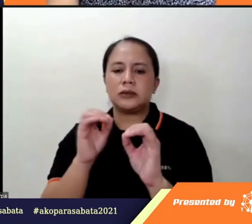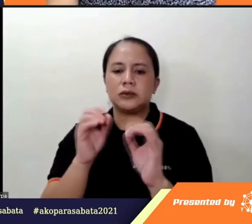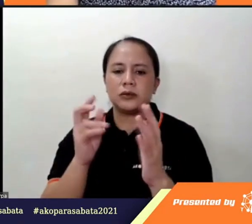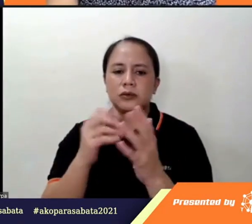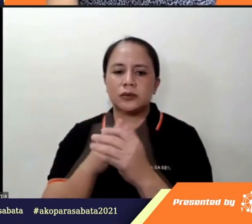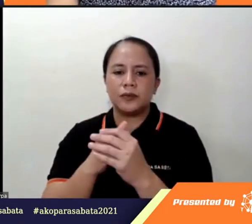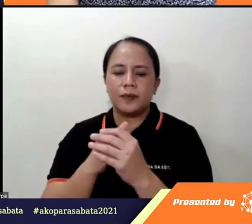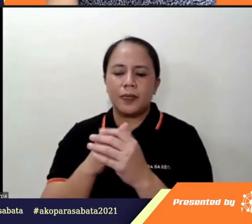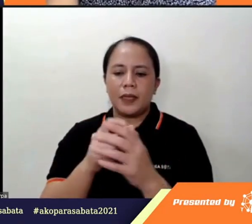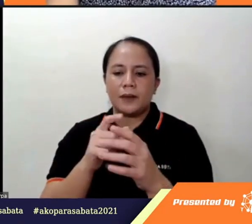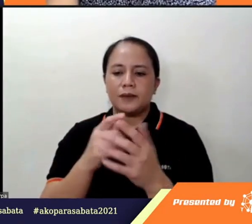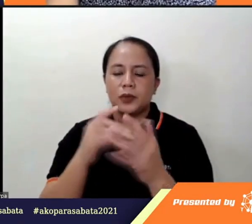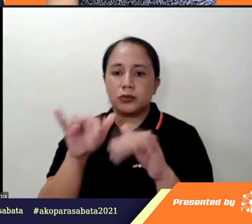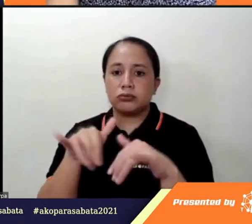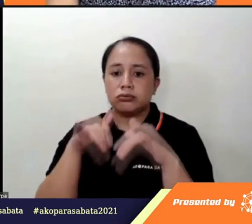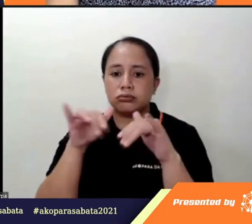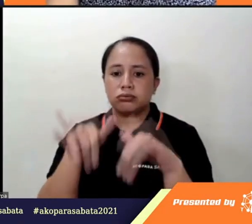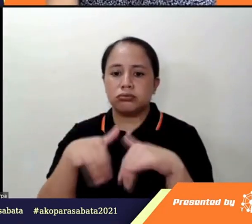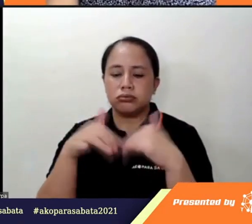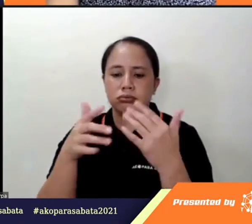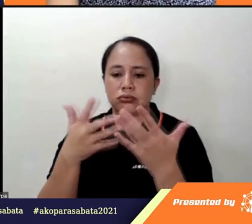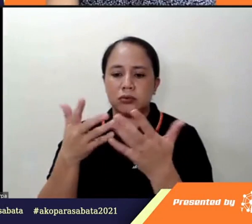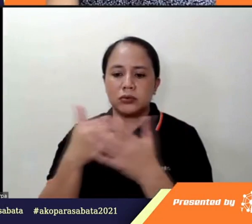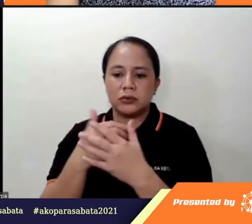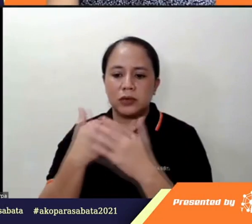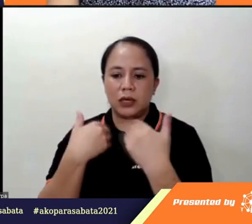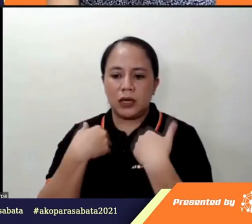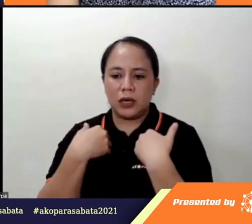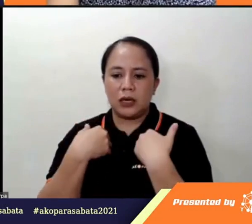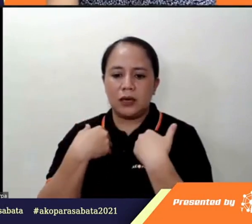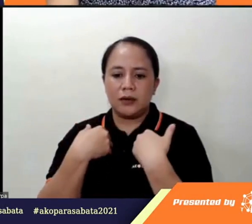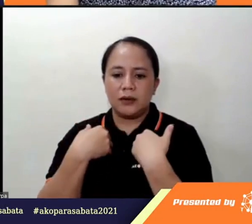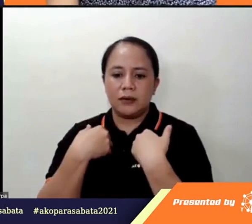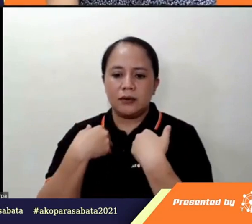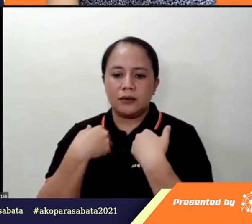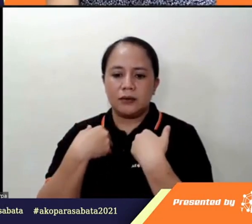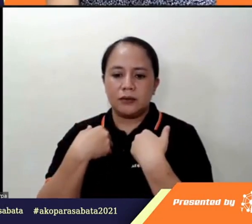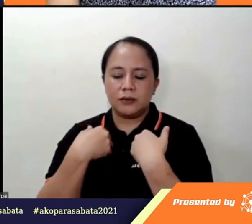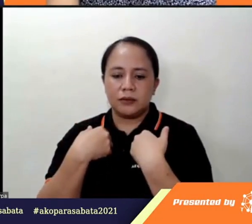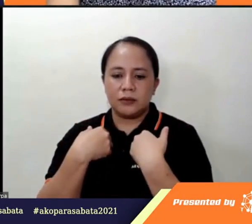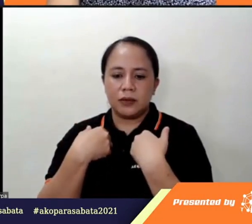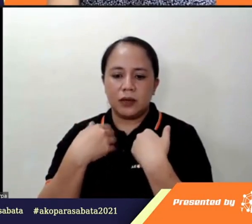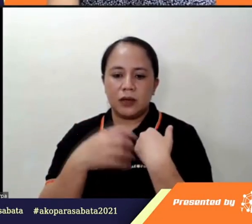long in that range where, you know, their well-being is